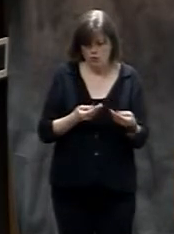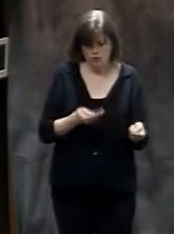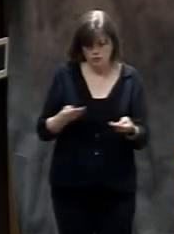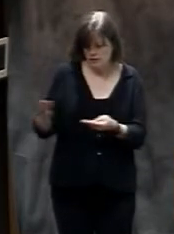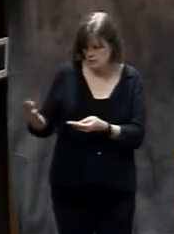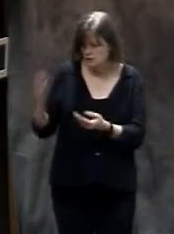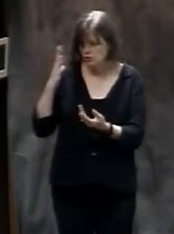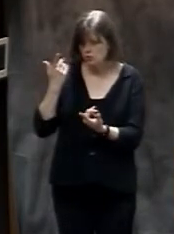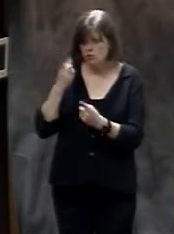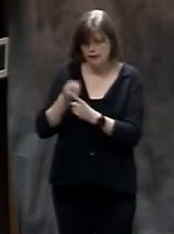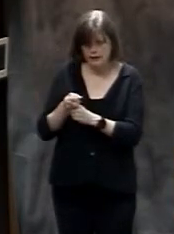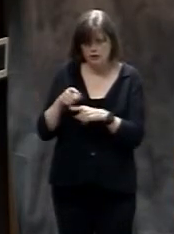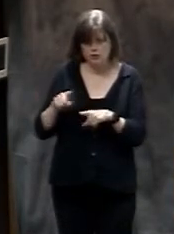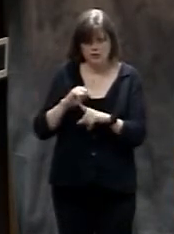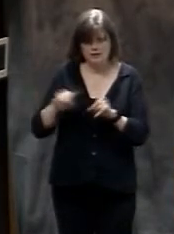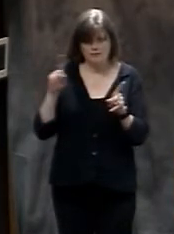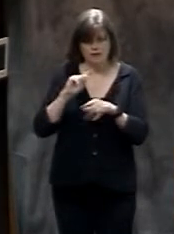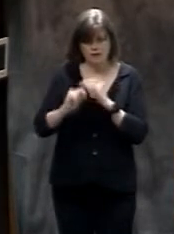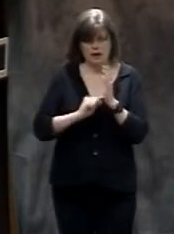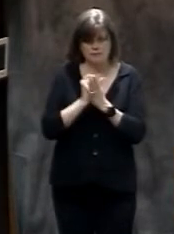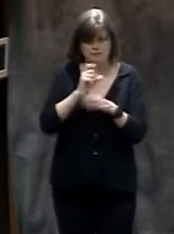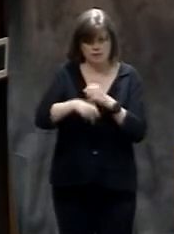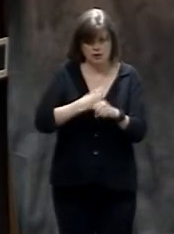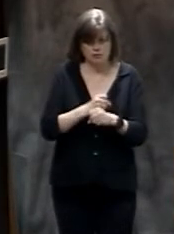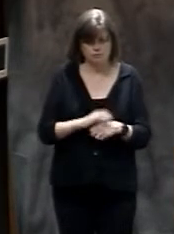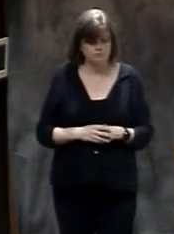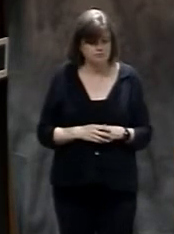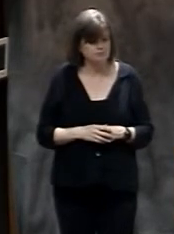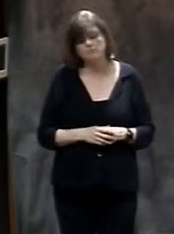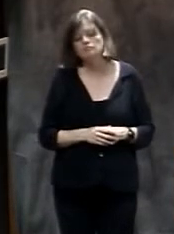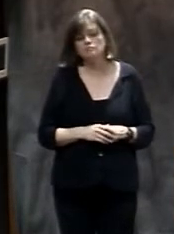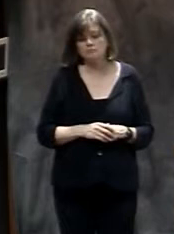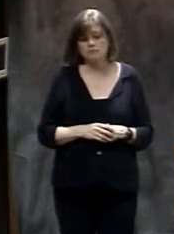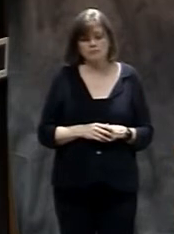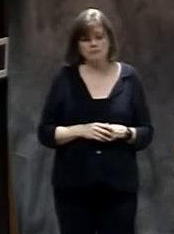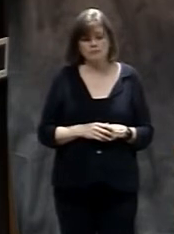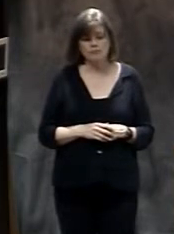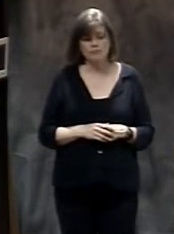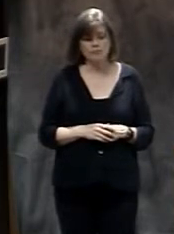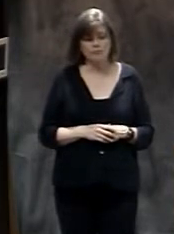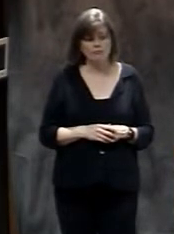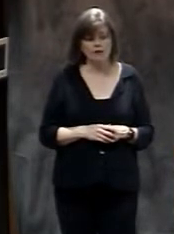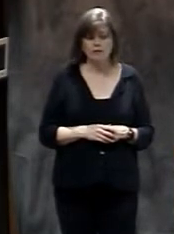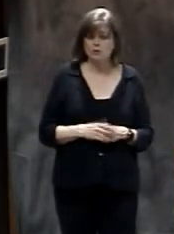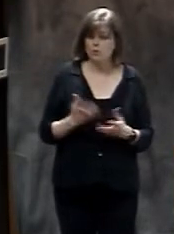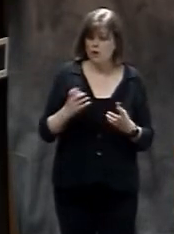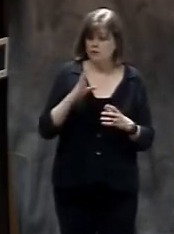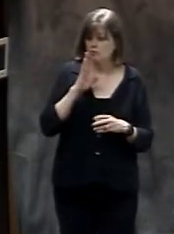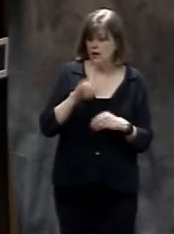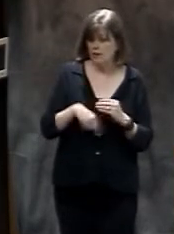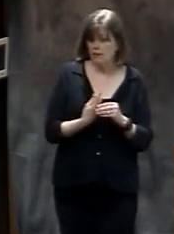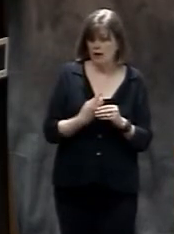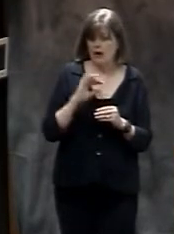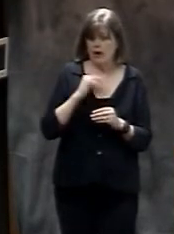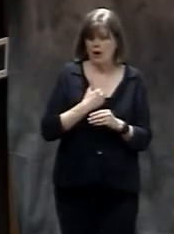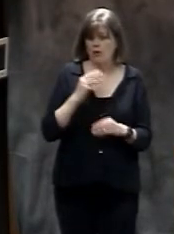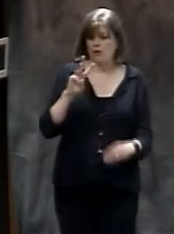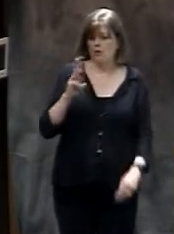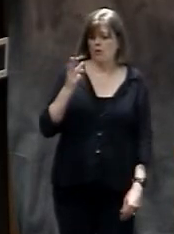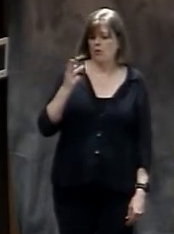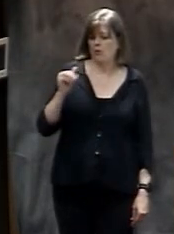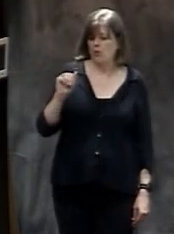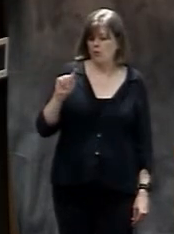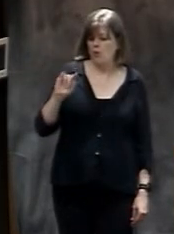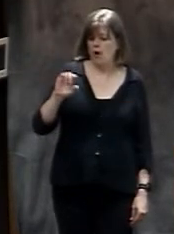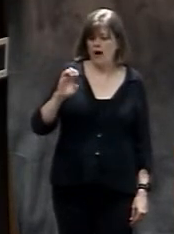well. Okay, so I wanted to talk specifically about a model that we've been developing here called WATCHM, and it stands for Water